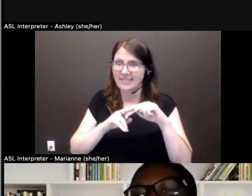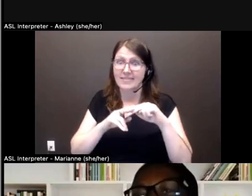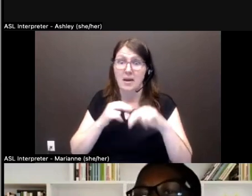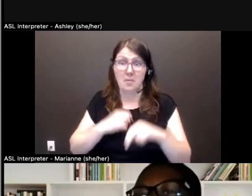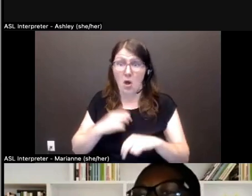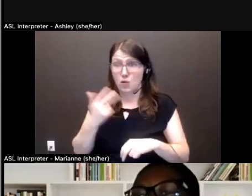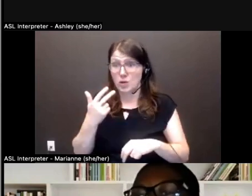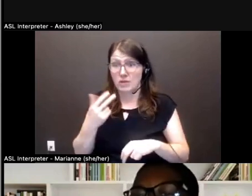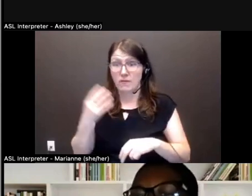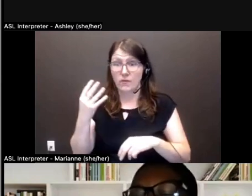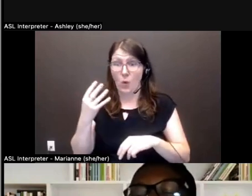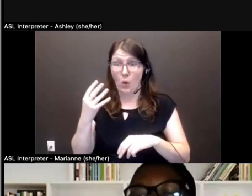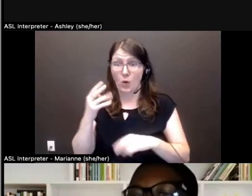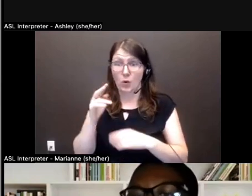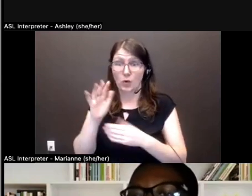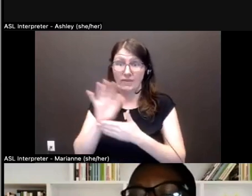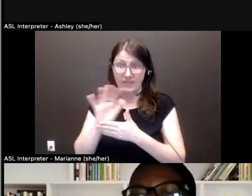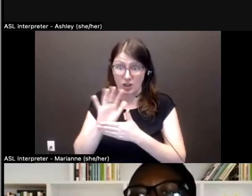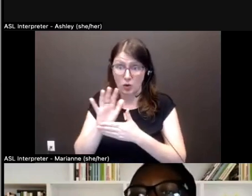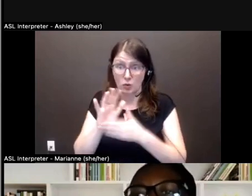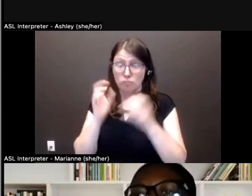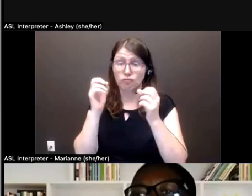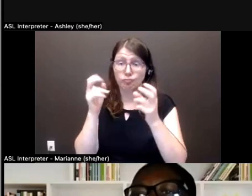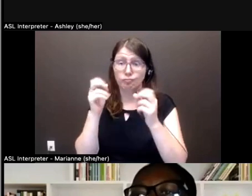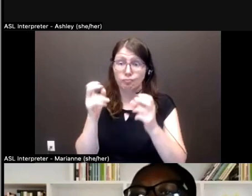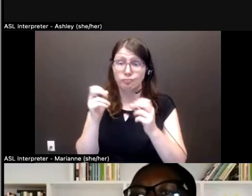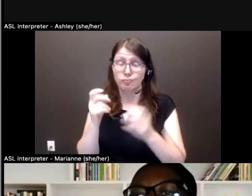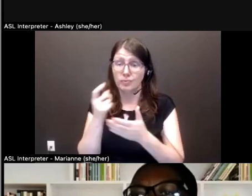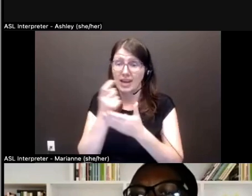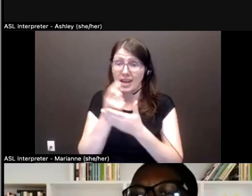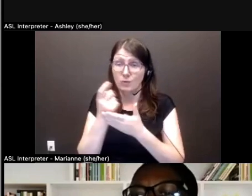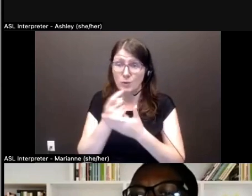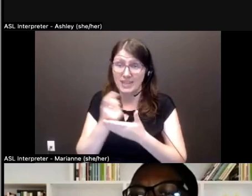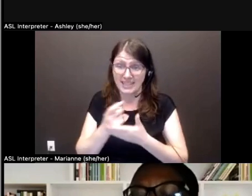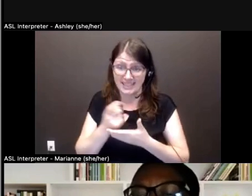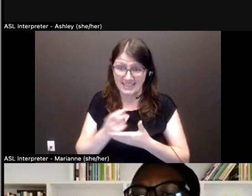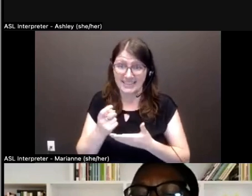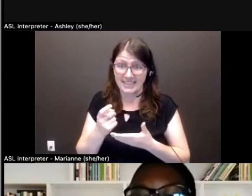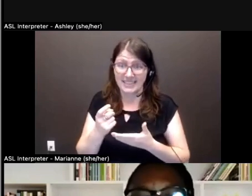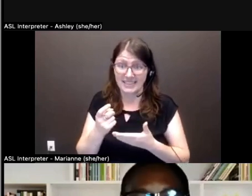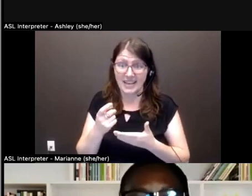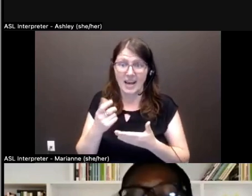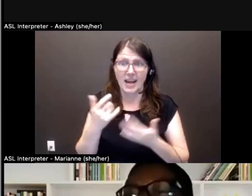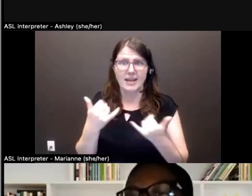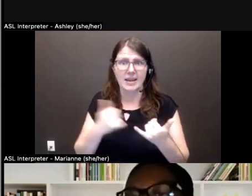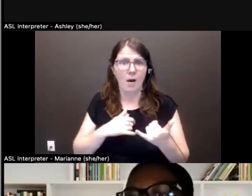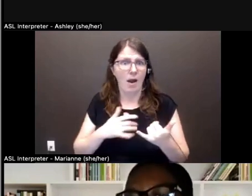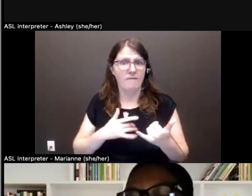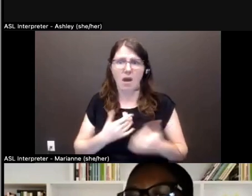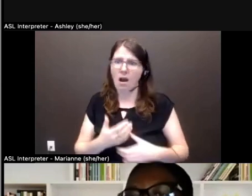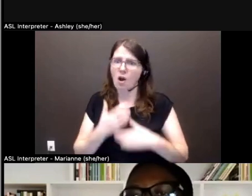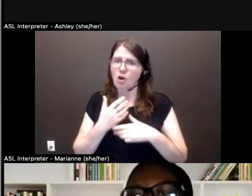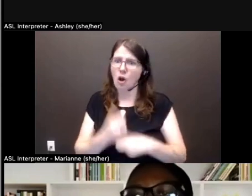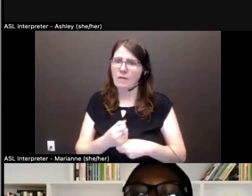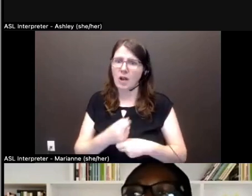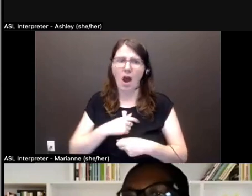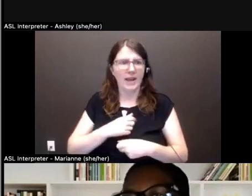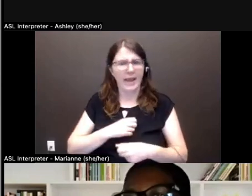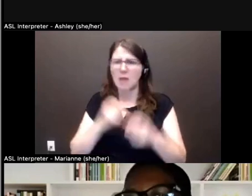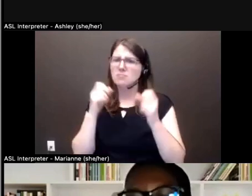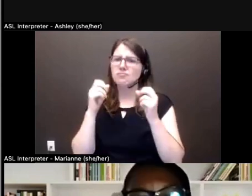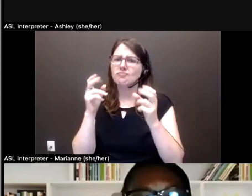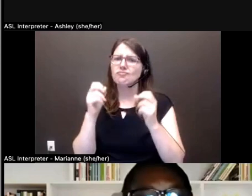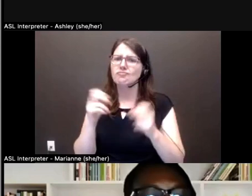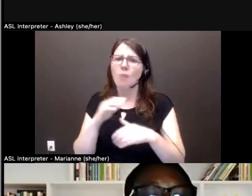where I'm just going to release all the alphabet videos. So as you go along, you